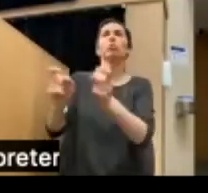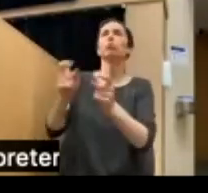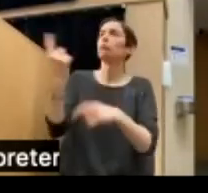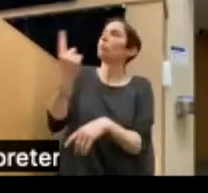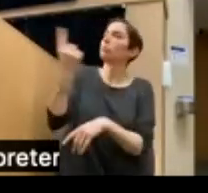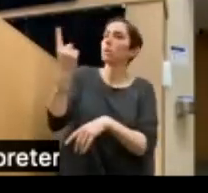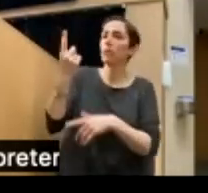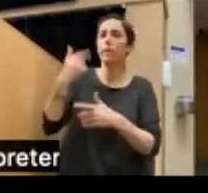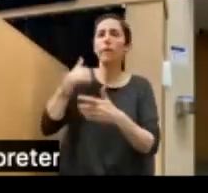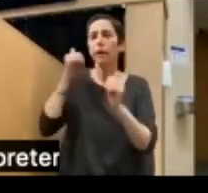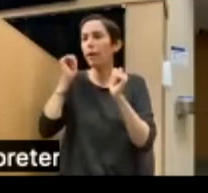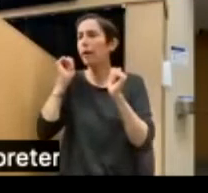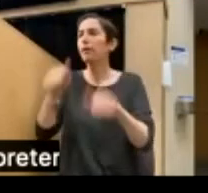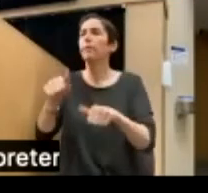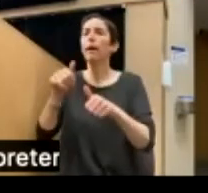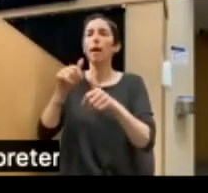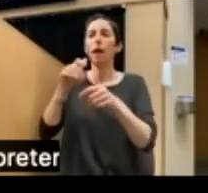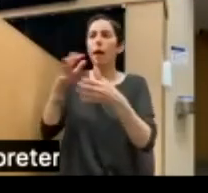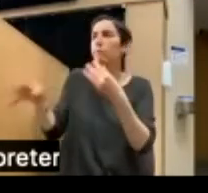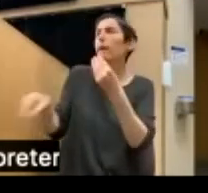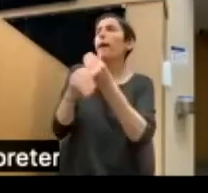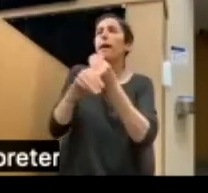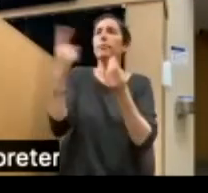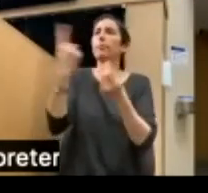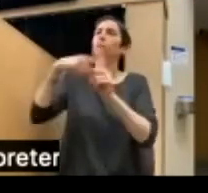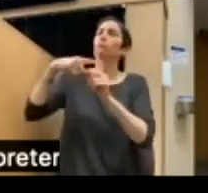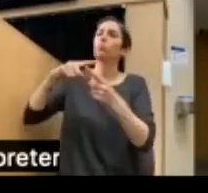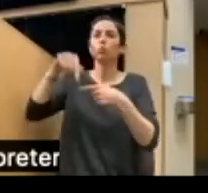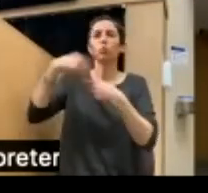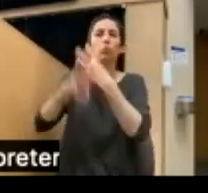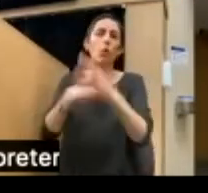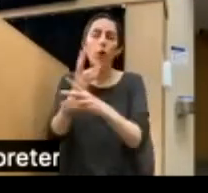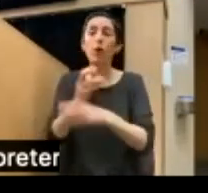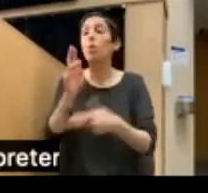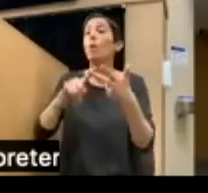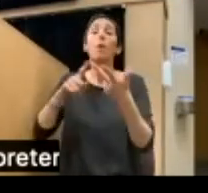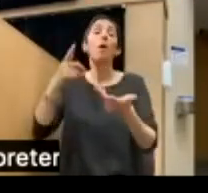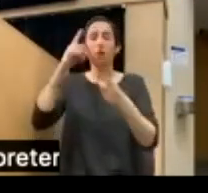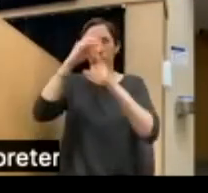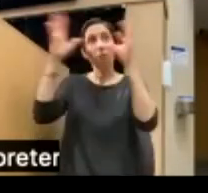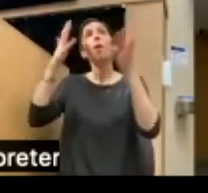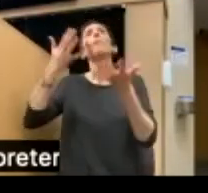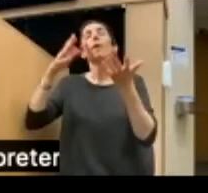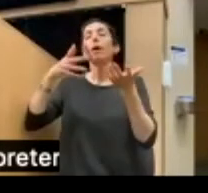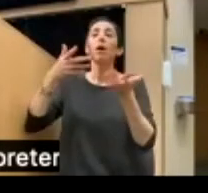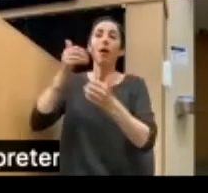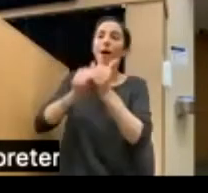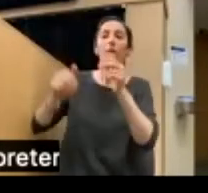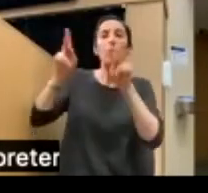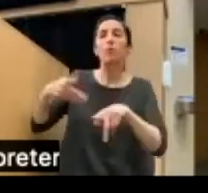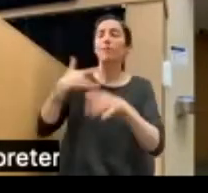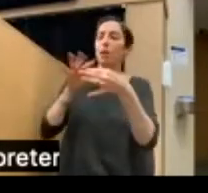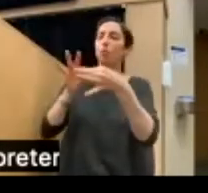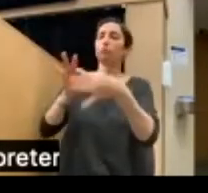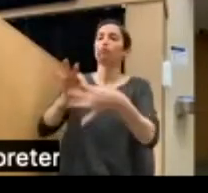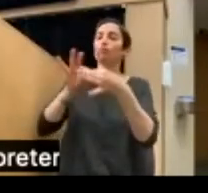to add to experiences. And maybe it's that every person feels a part of a community, like